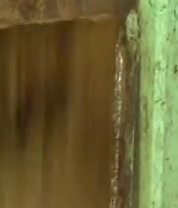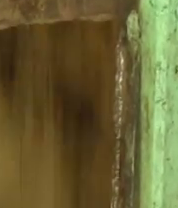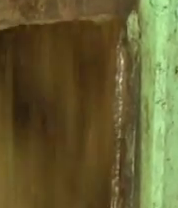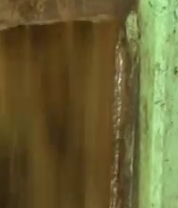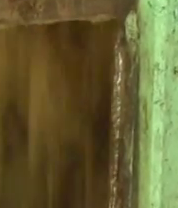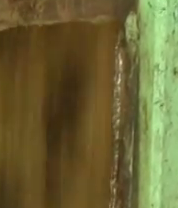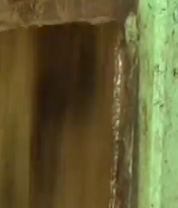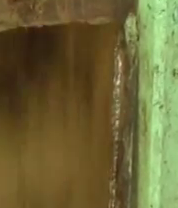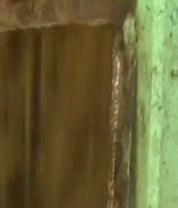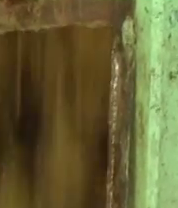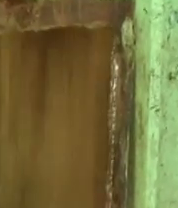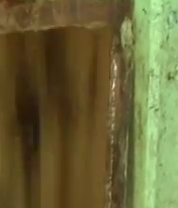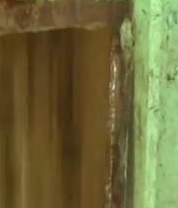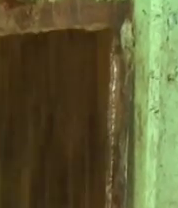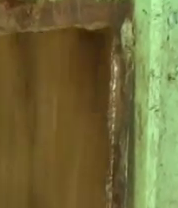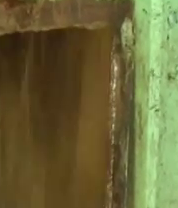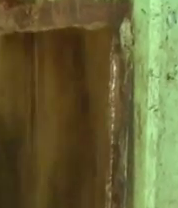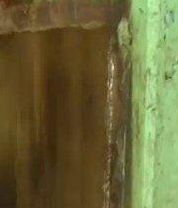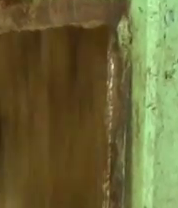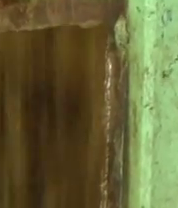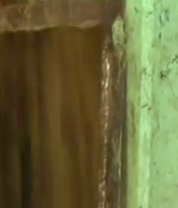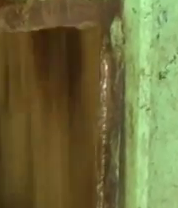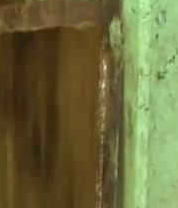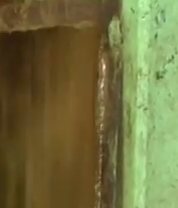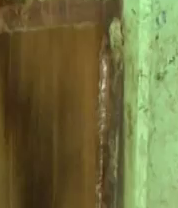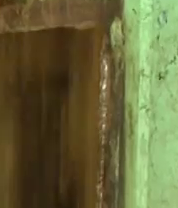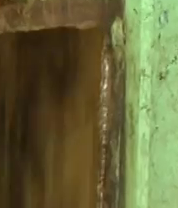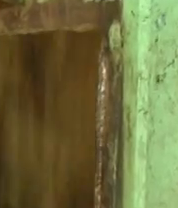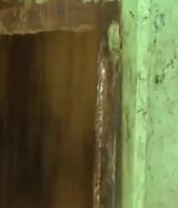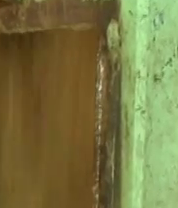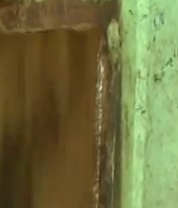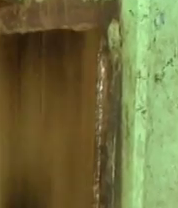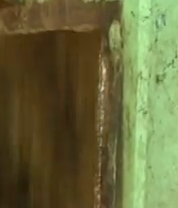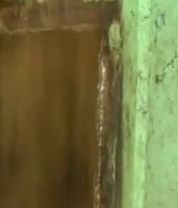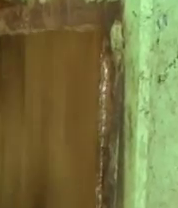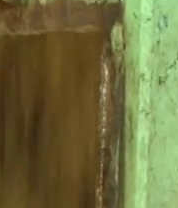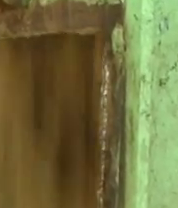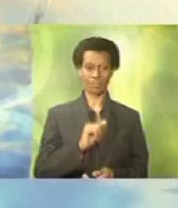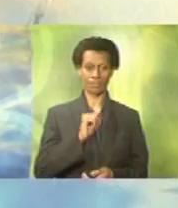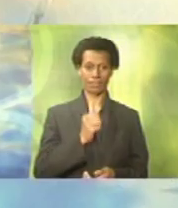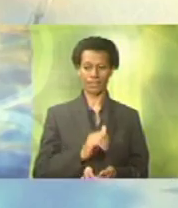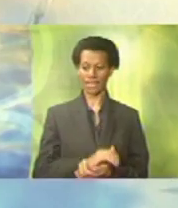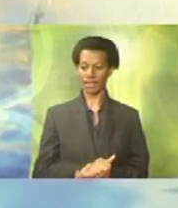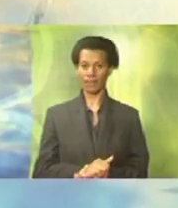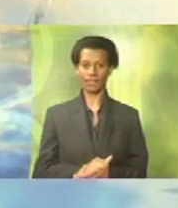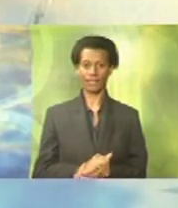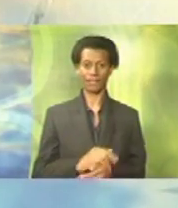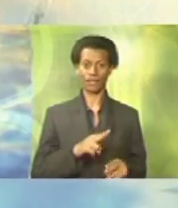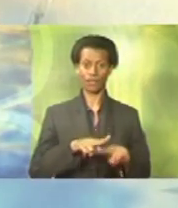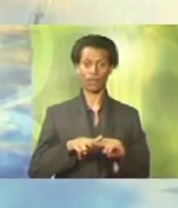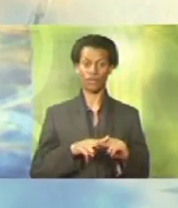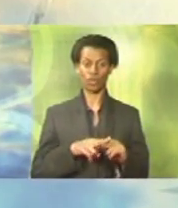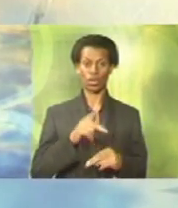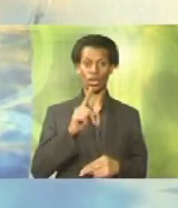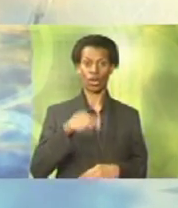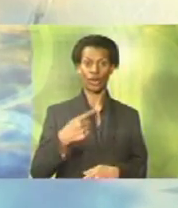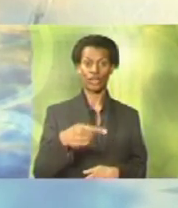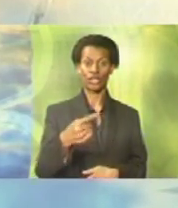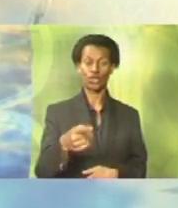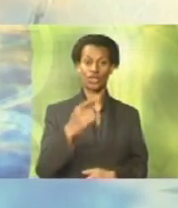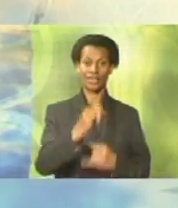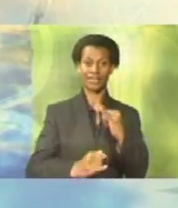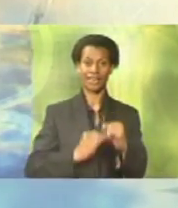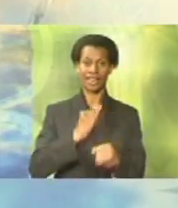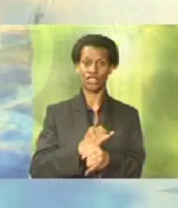yesterday's elections also India elected as chairman of the Sugar Council. Fiji will continue to expand its